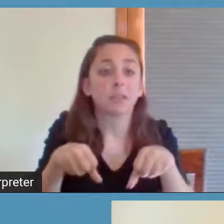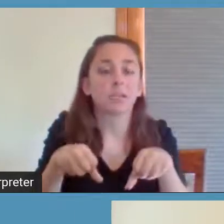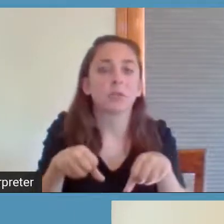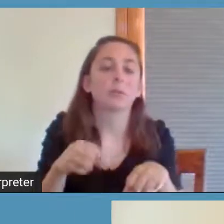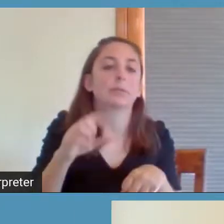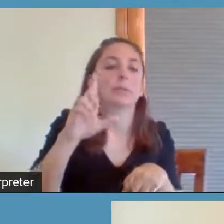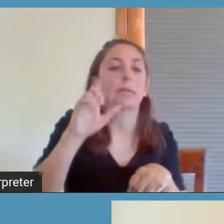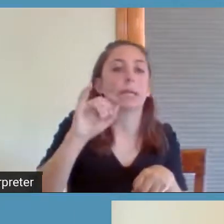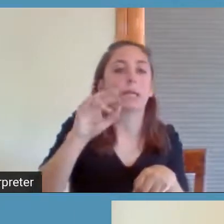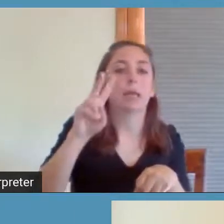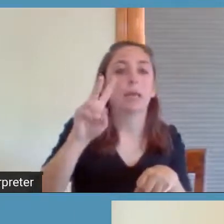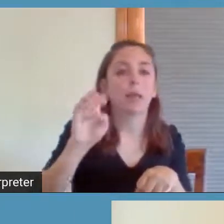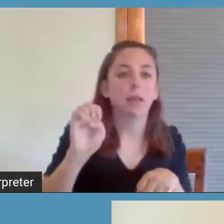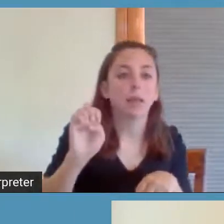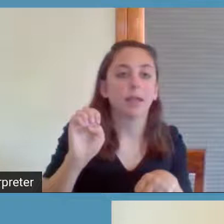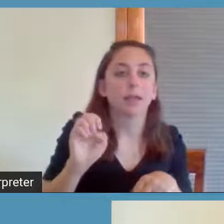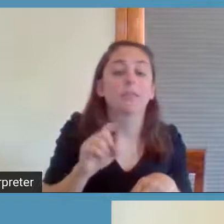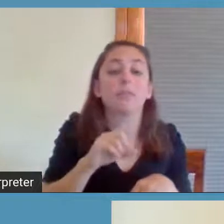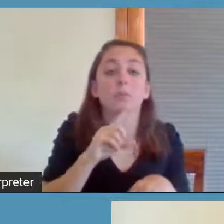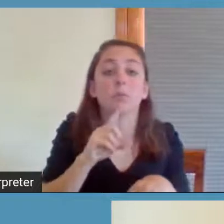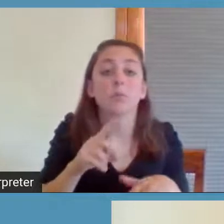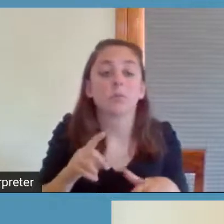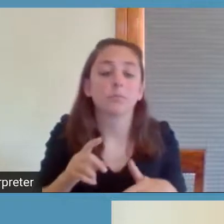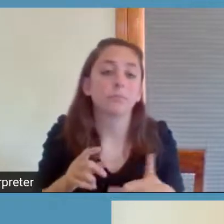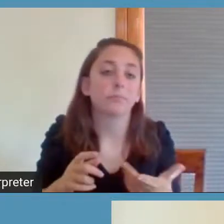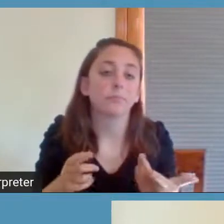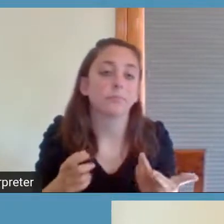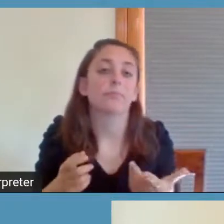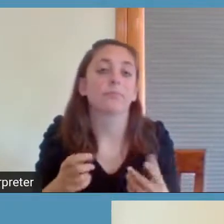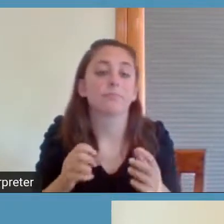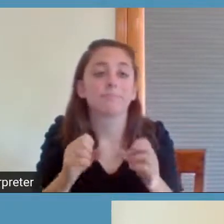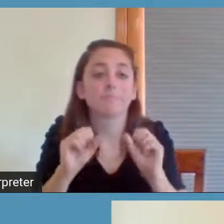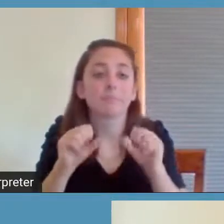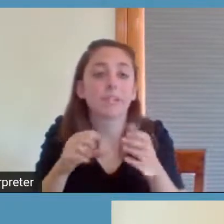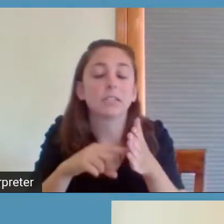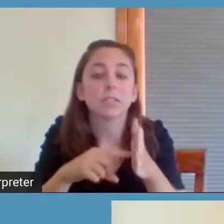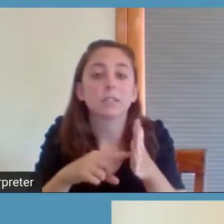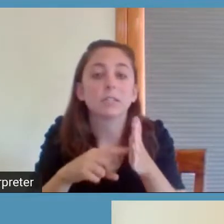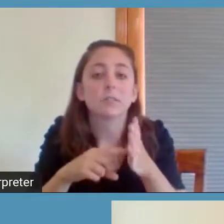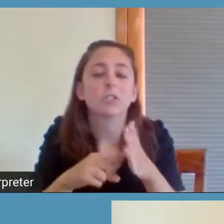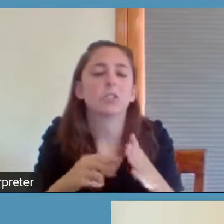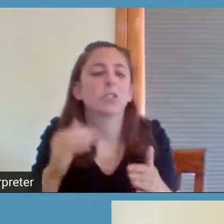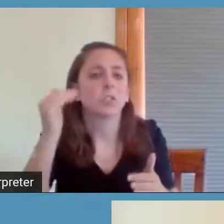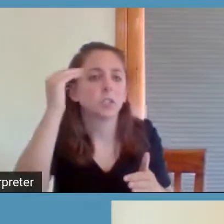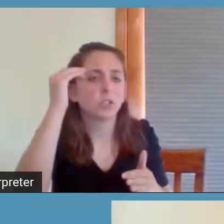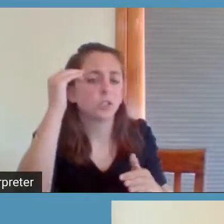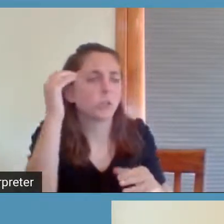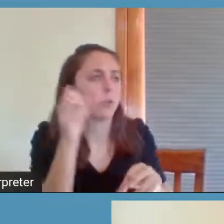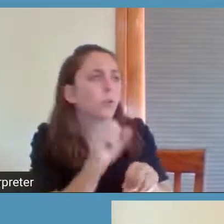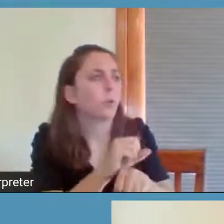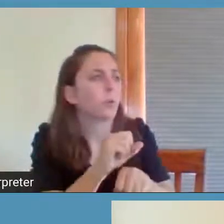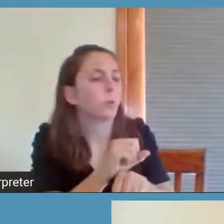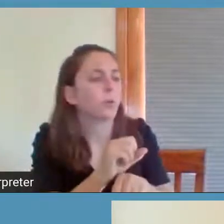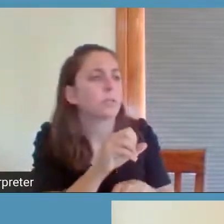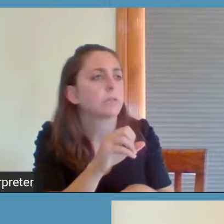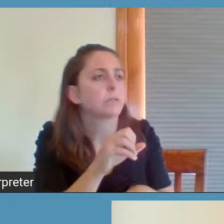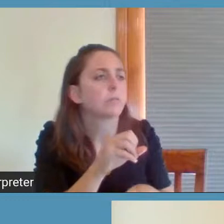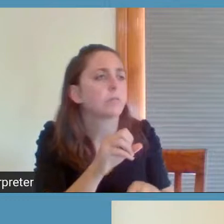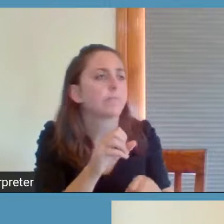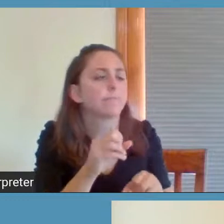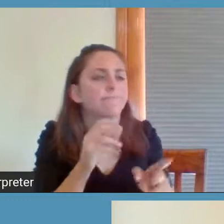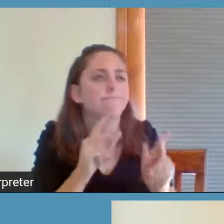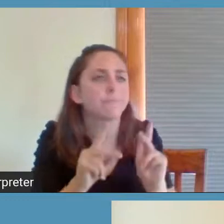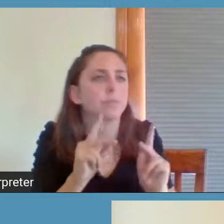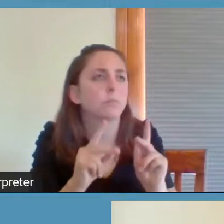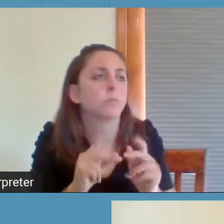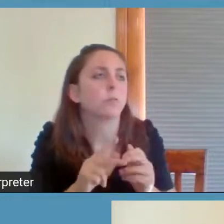for the exhibition that was physical and in the gallery. Do you know of any work that's being done that's similar to that? Because I know that seems to be like right